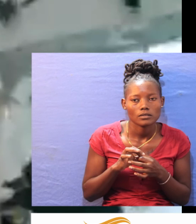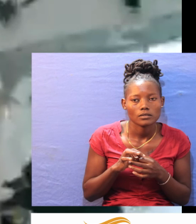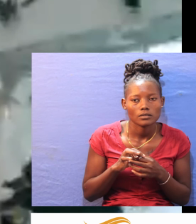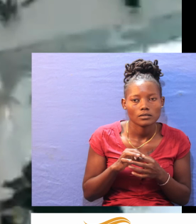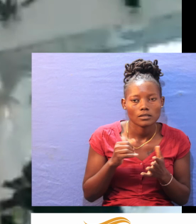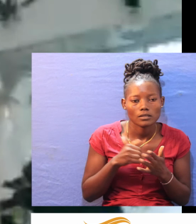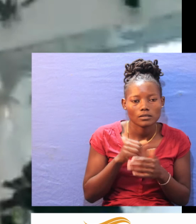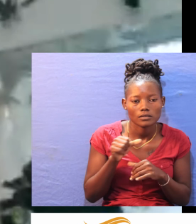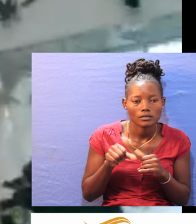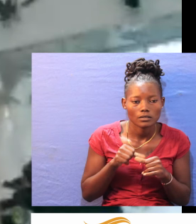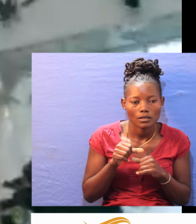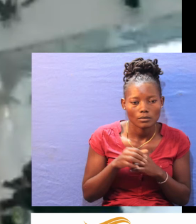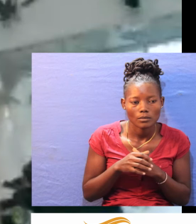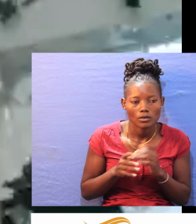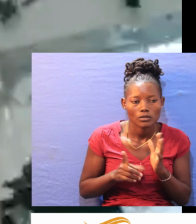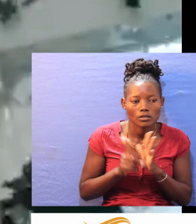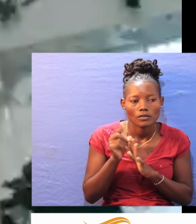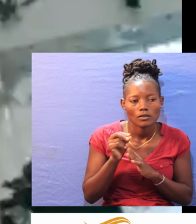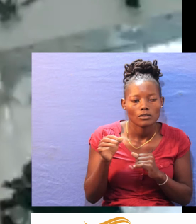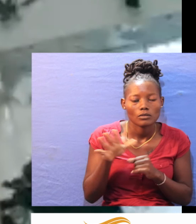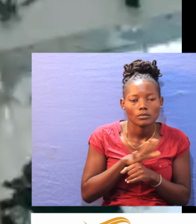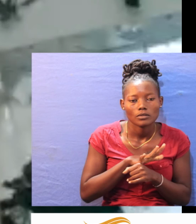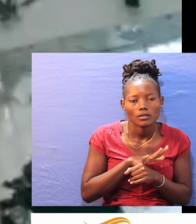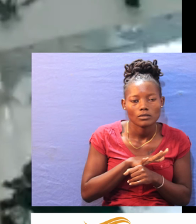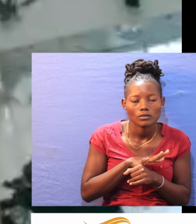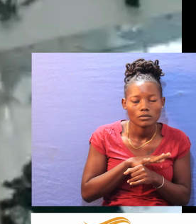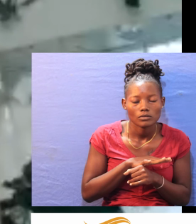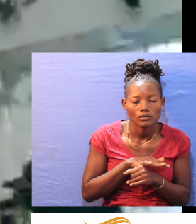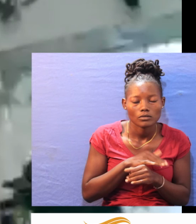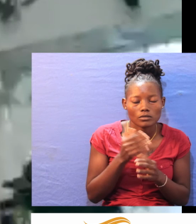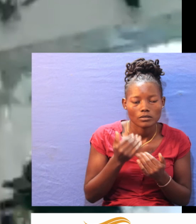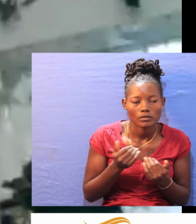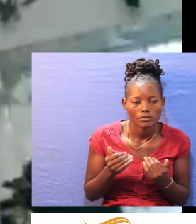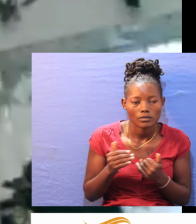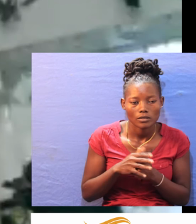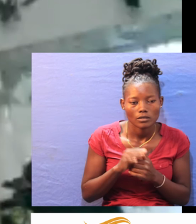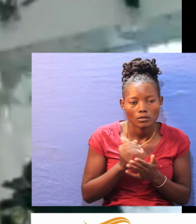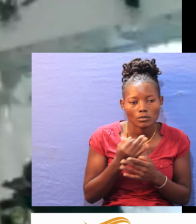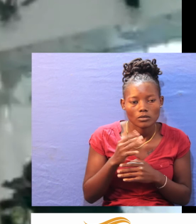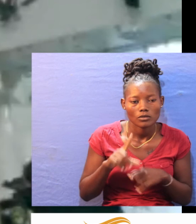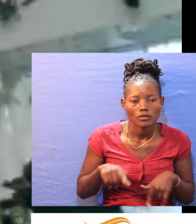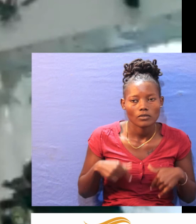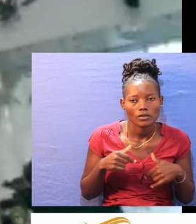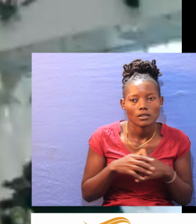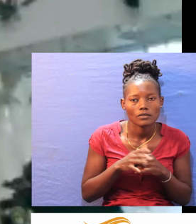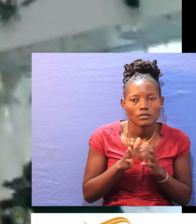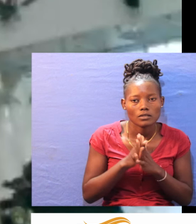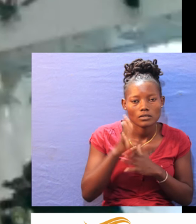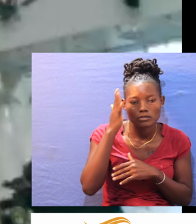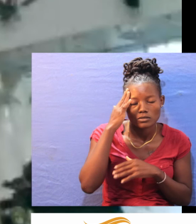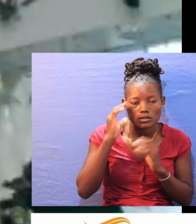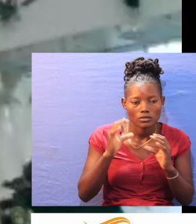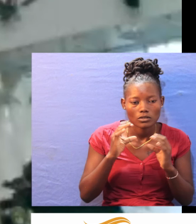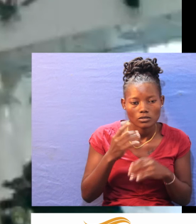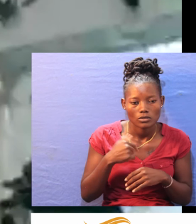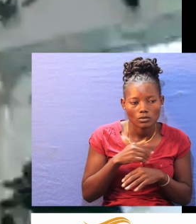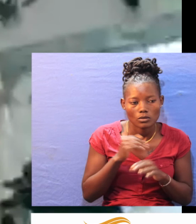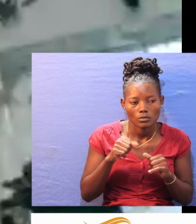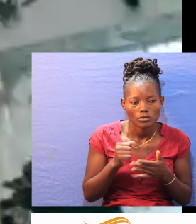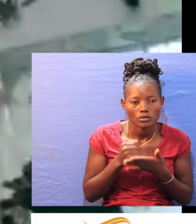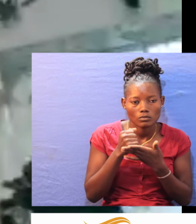it's about, you know, to develop the whole person. That sport is part of their lives there. And, you know, as coaches, we can help in